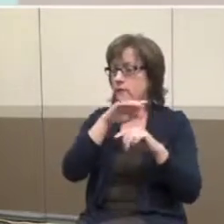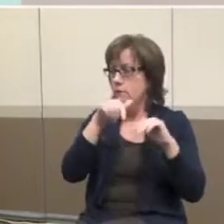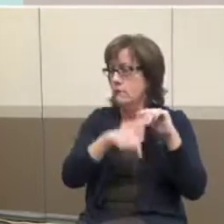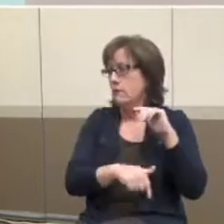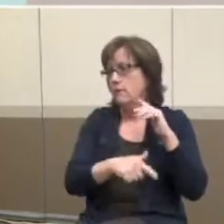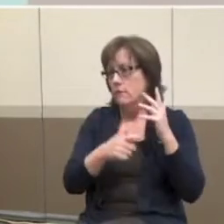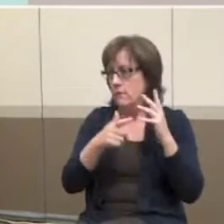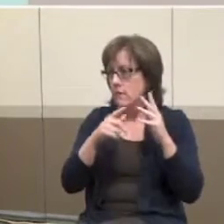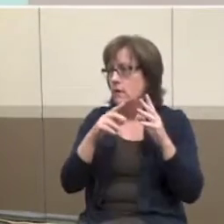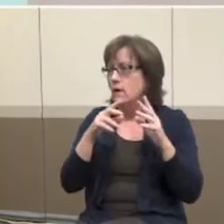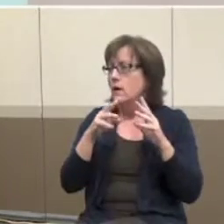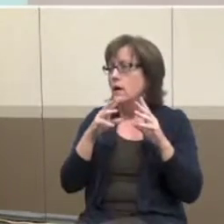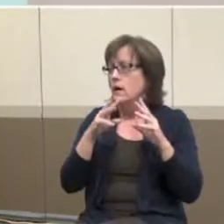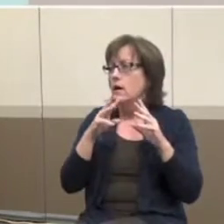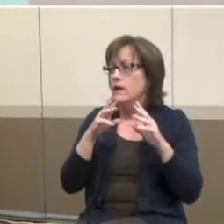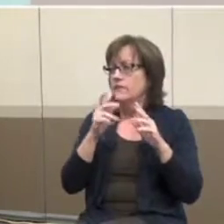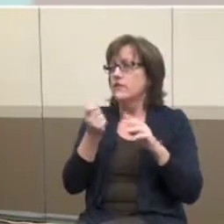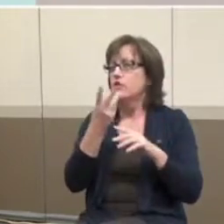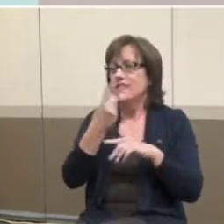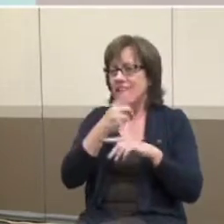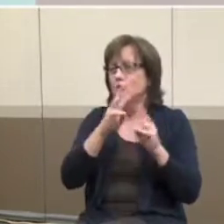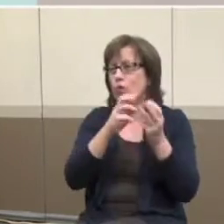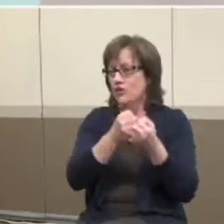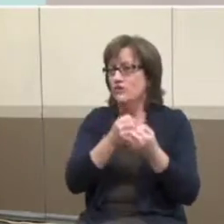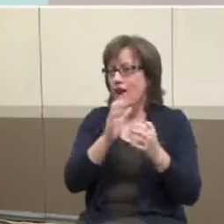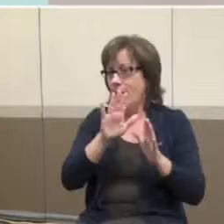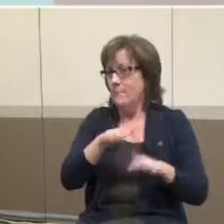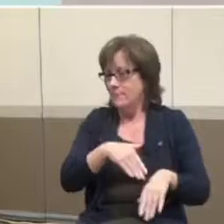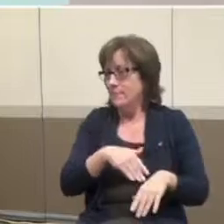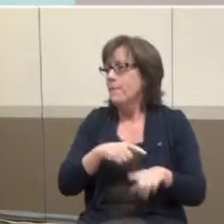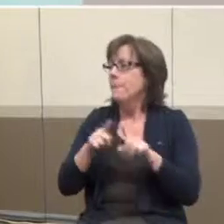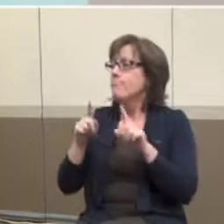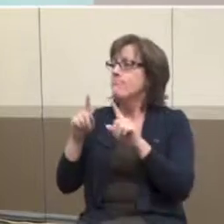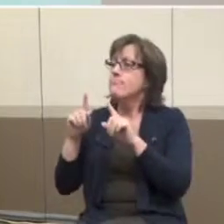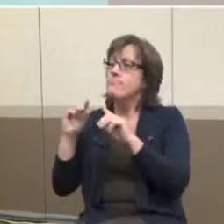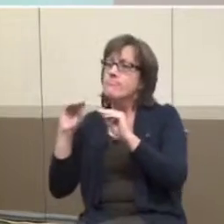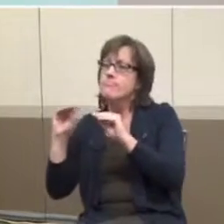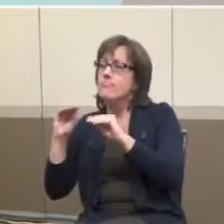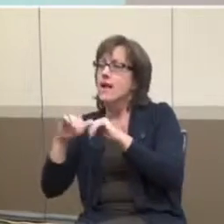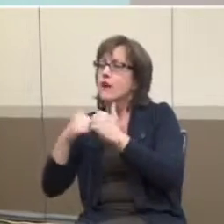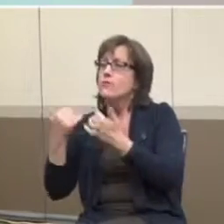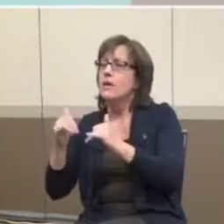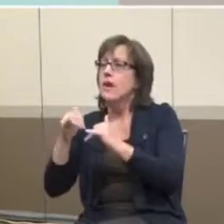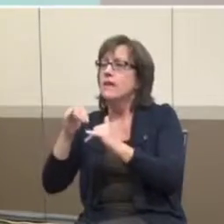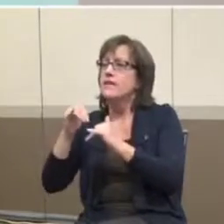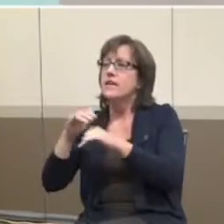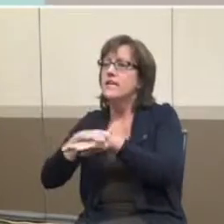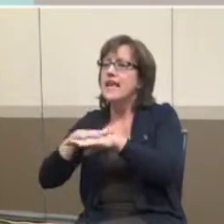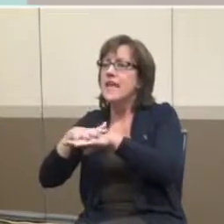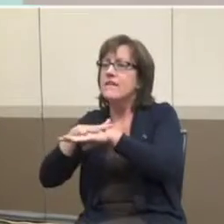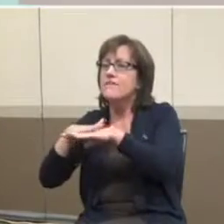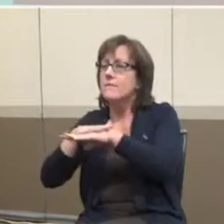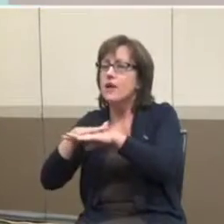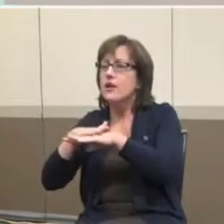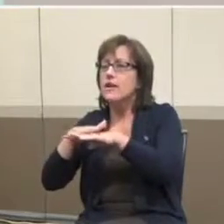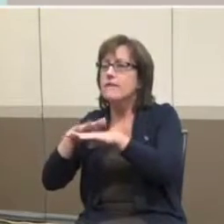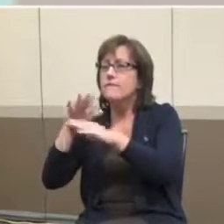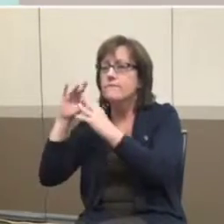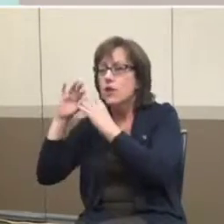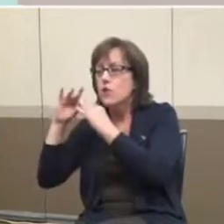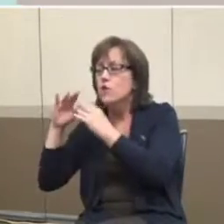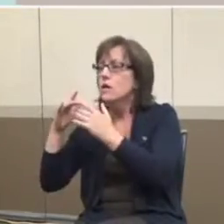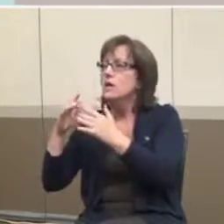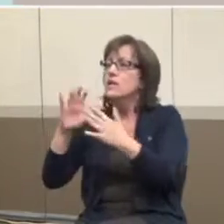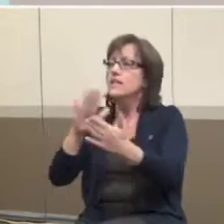a workshop kind of experience. But he also teaches how to play the Native American flute, how to do some sing-along with